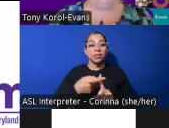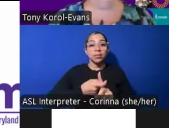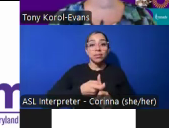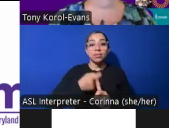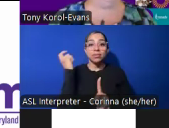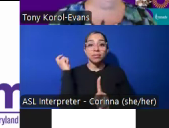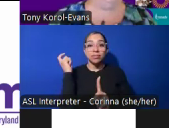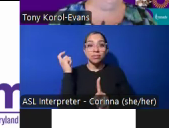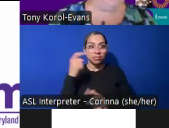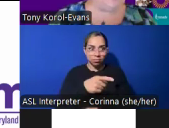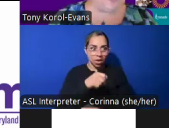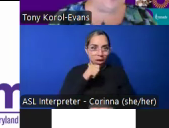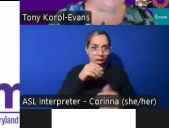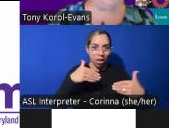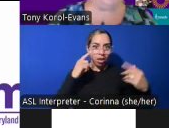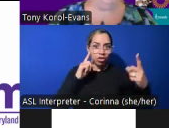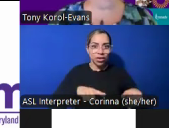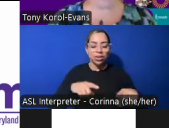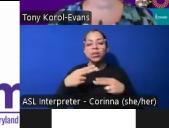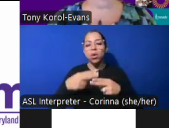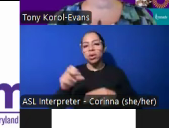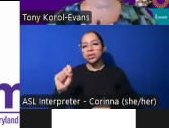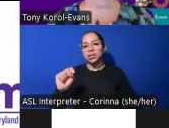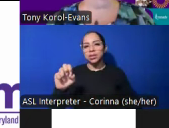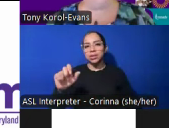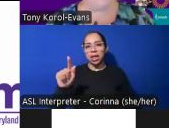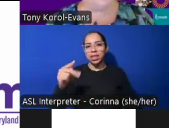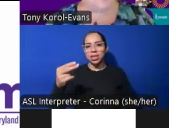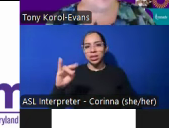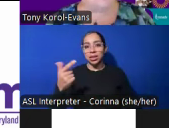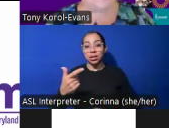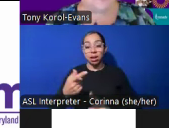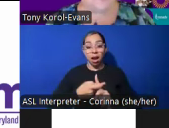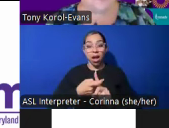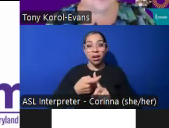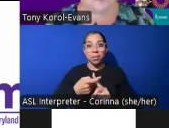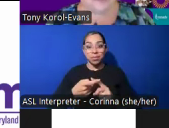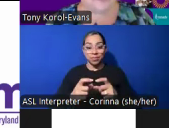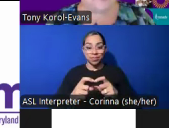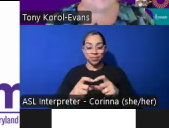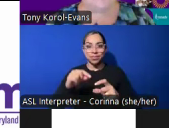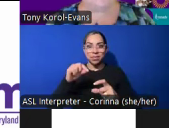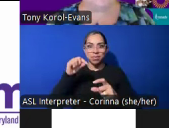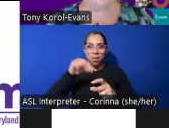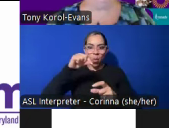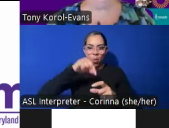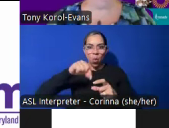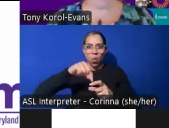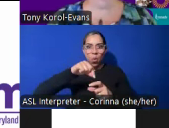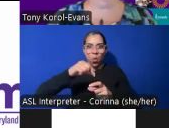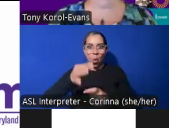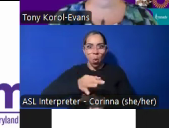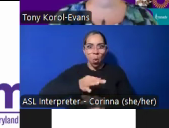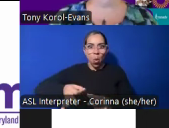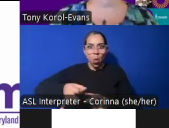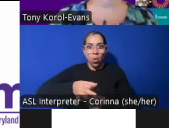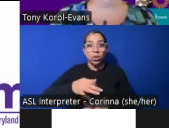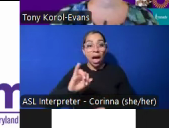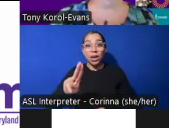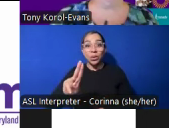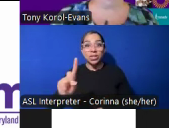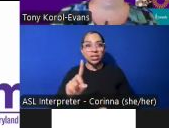stealthing, poking holes in condoms, pulling out IUDs or contraceptive devices, right? And then